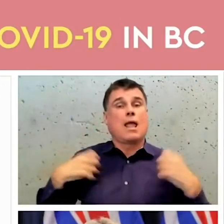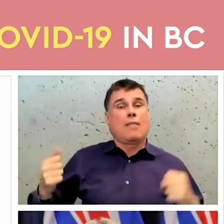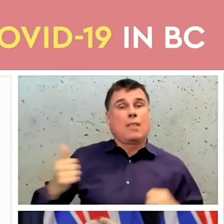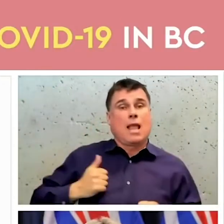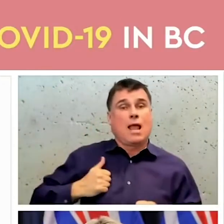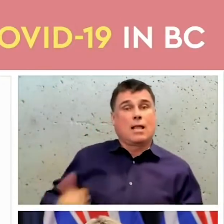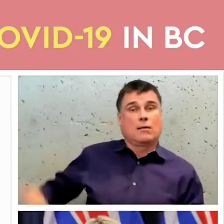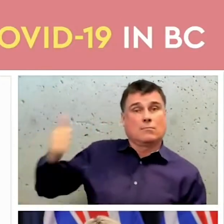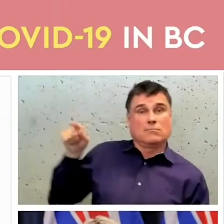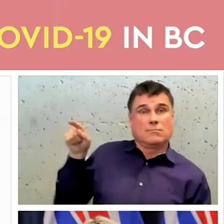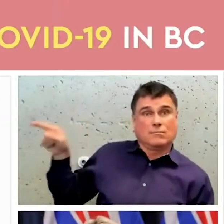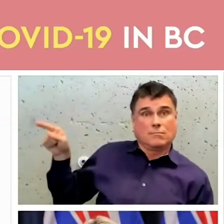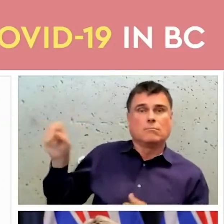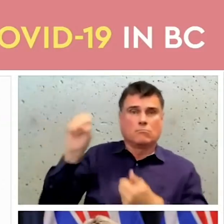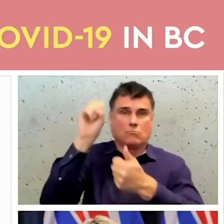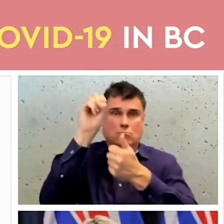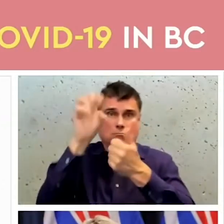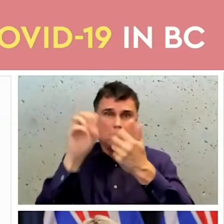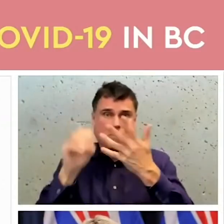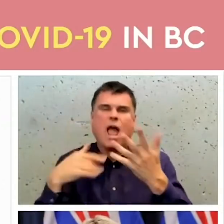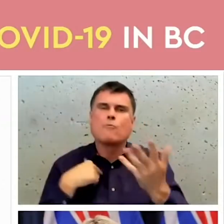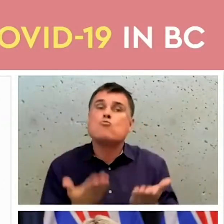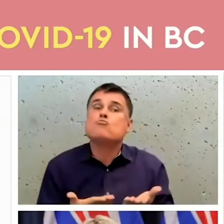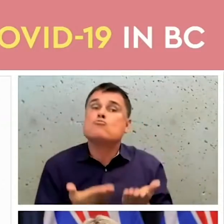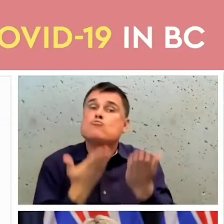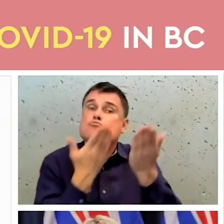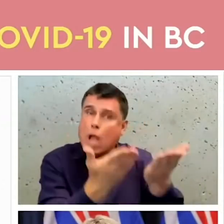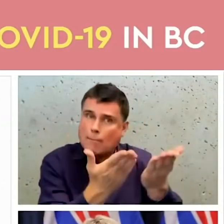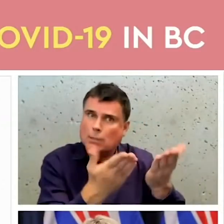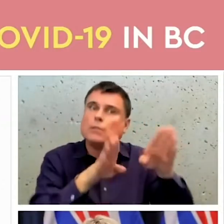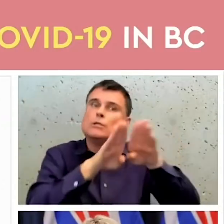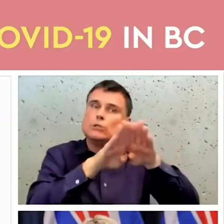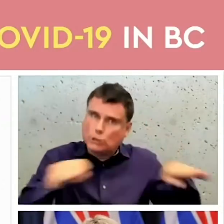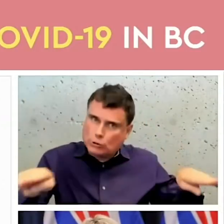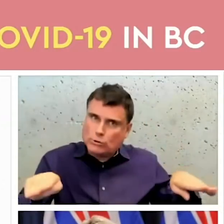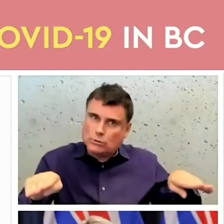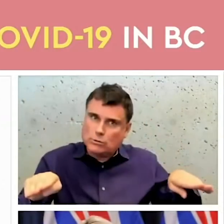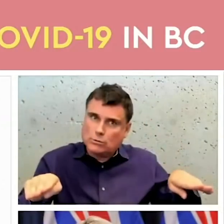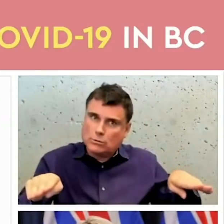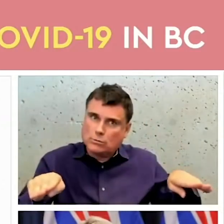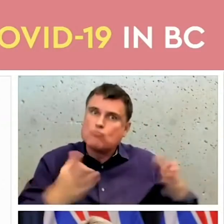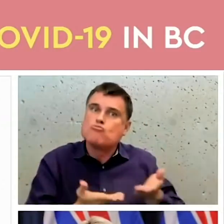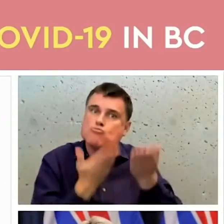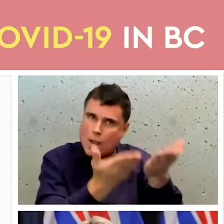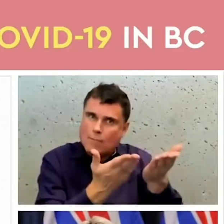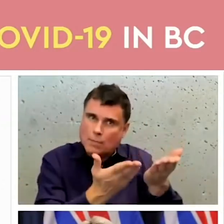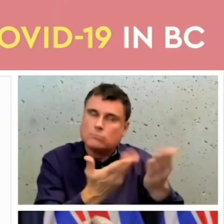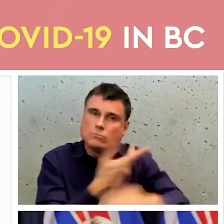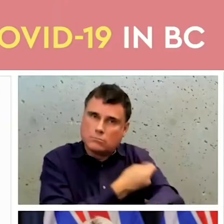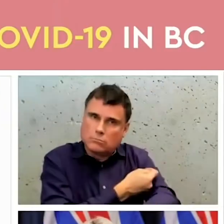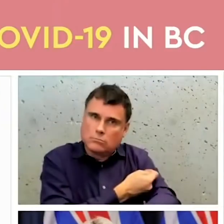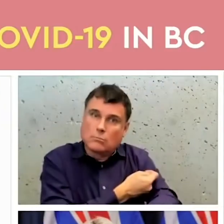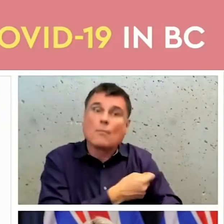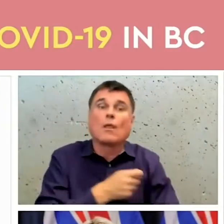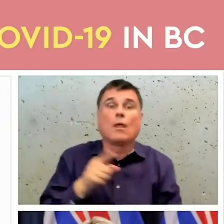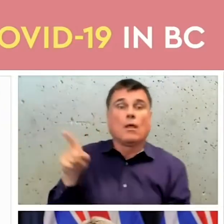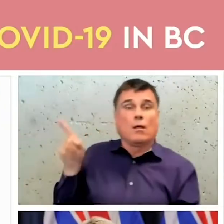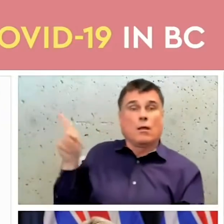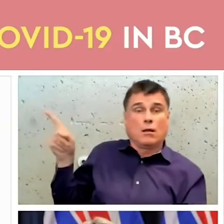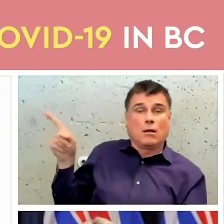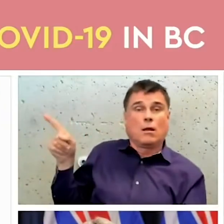is slightly different, Health Canada approved it for use for the second dose at a minimum of 21